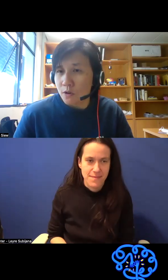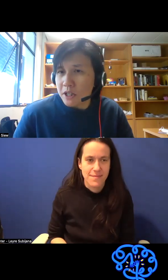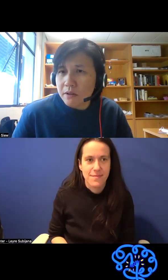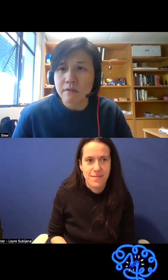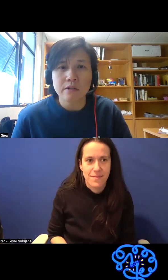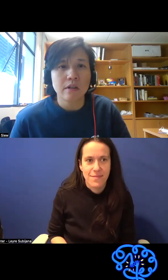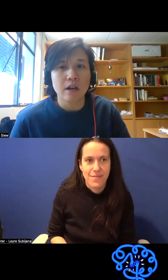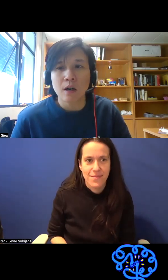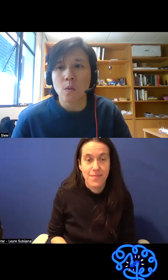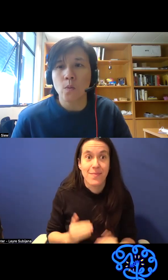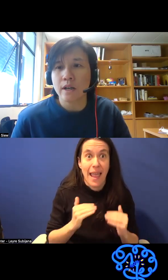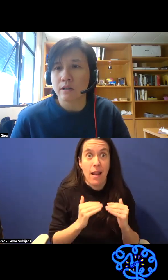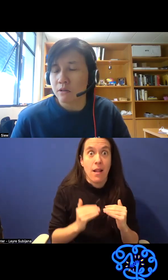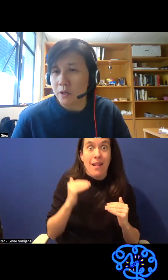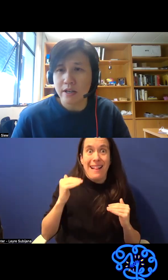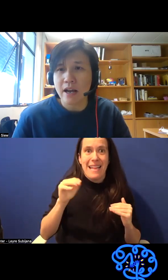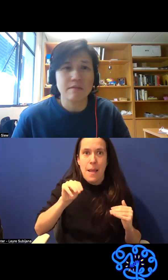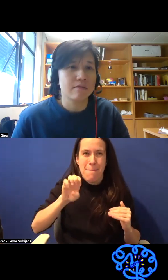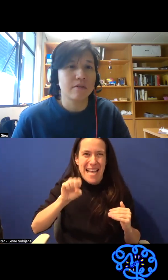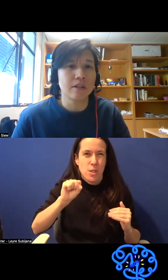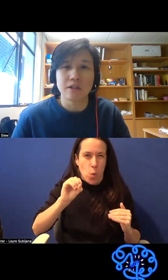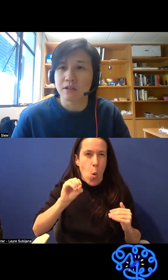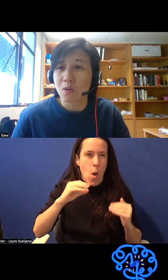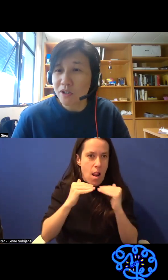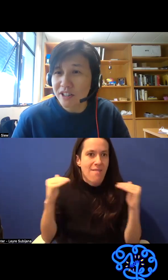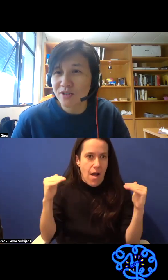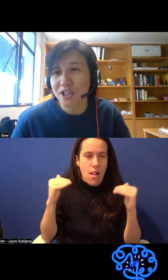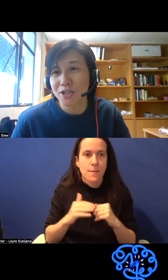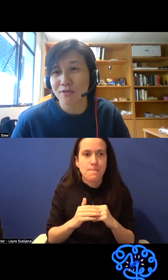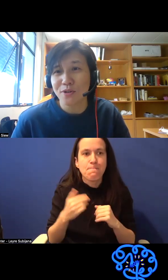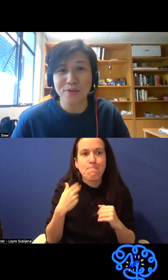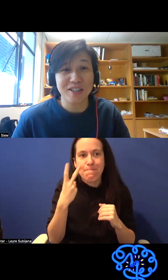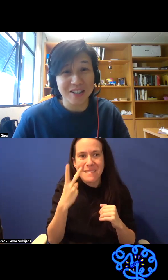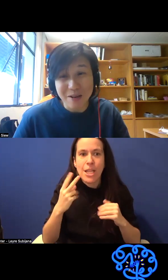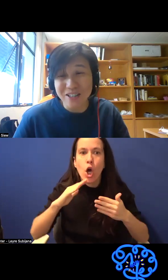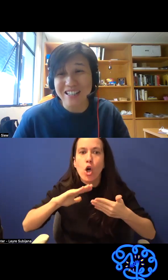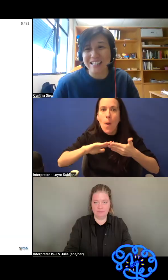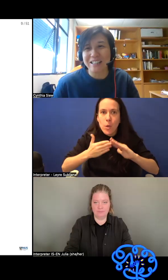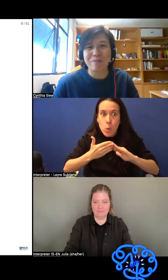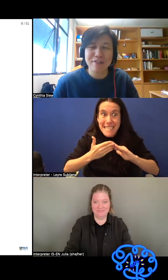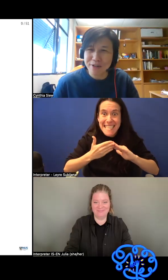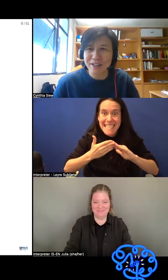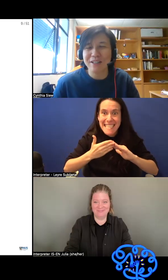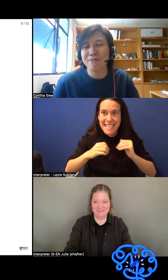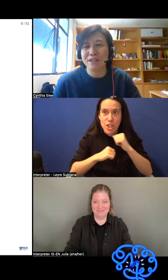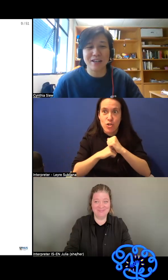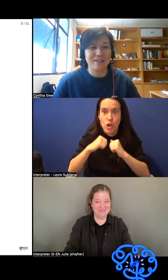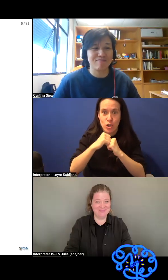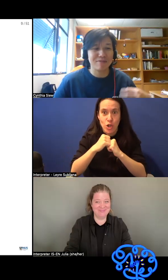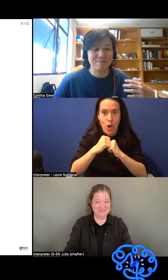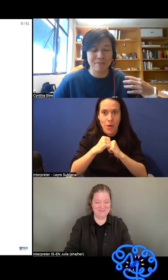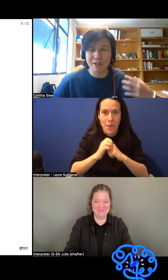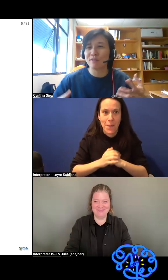So for meso level, we are looking at the community structure of nodes in the network. Very quickly, we